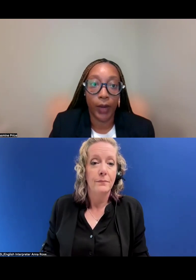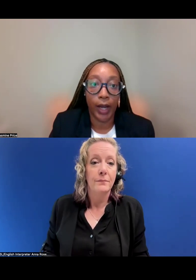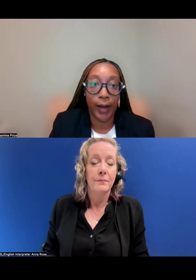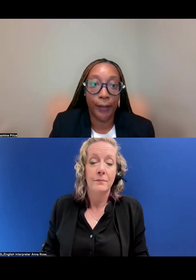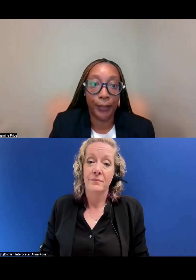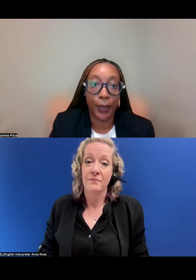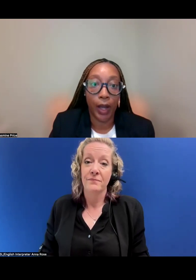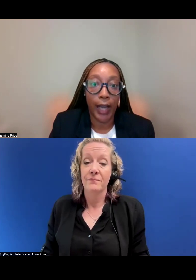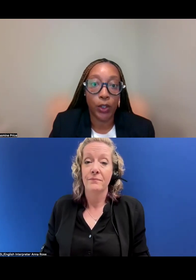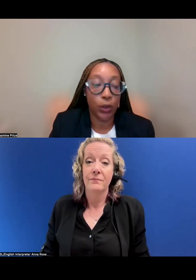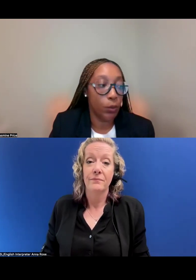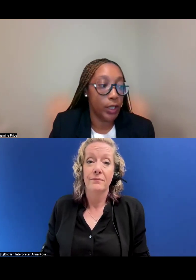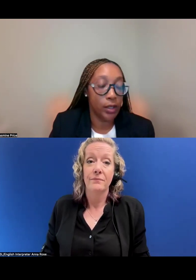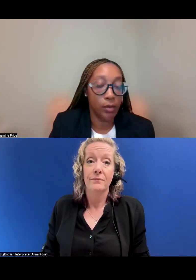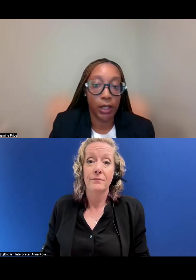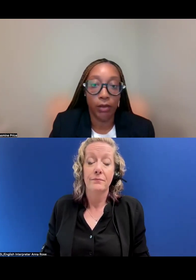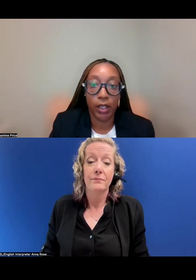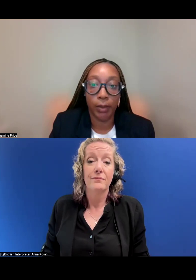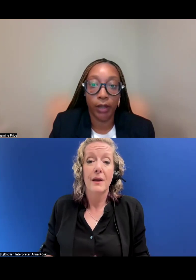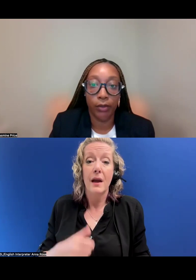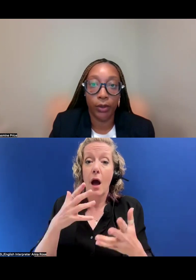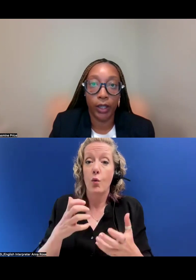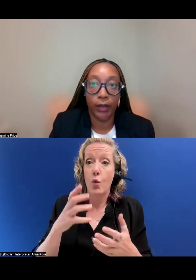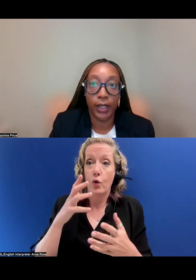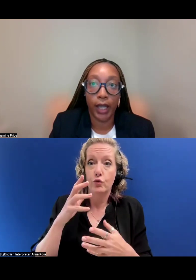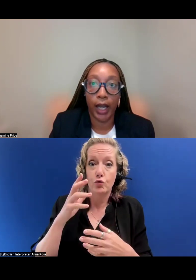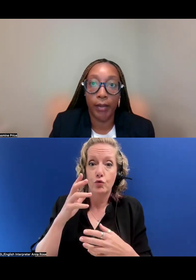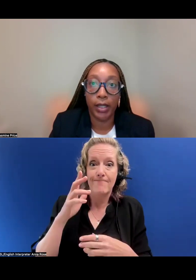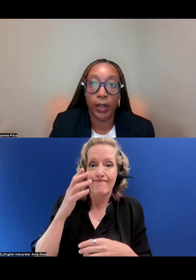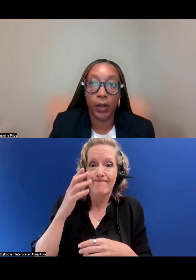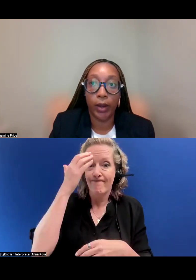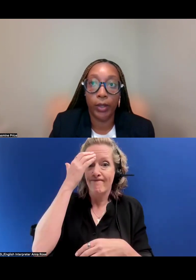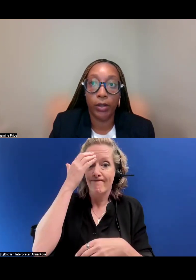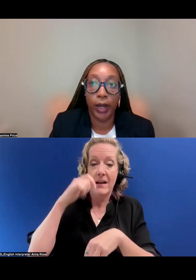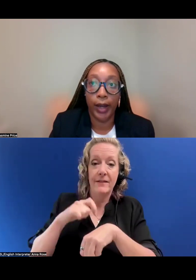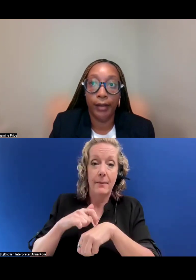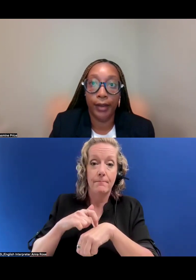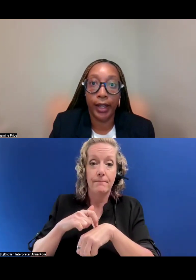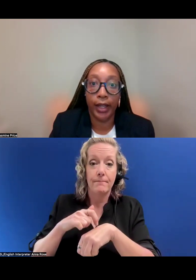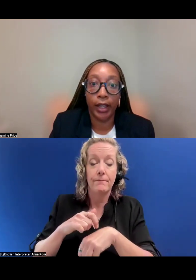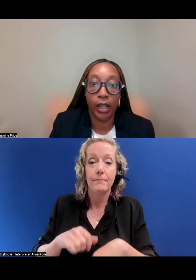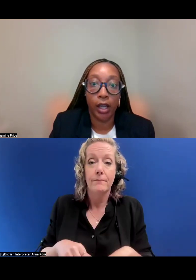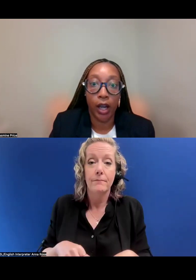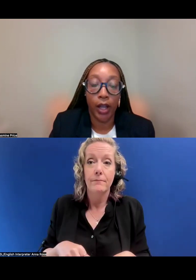So I do want to be respectful of time because I know that we do have